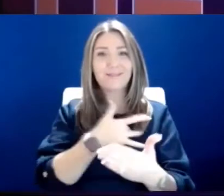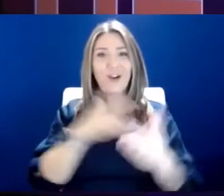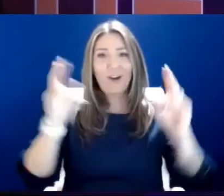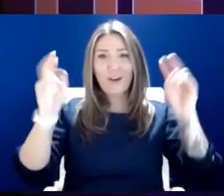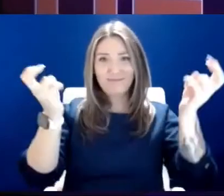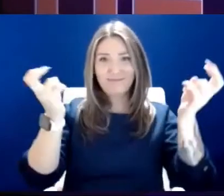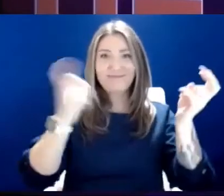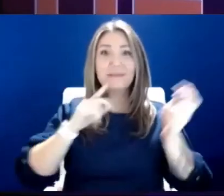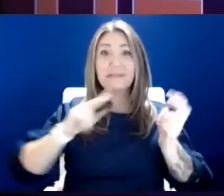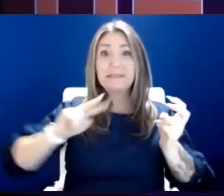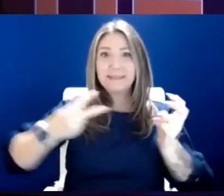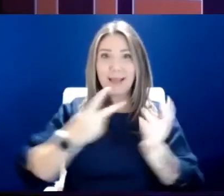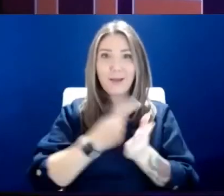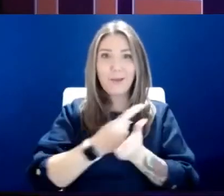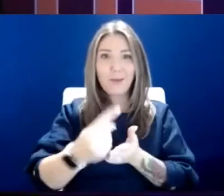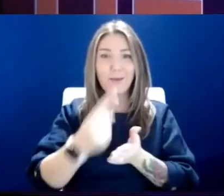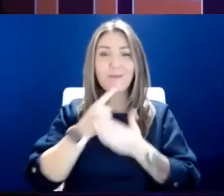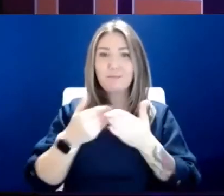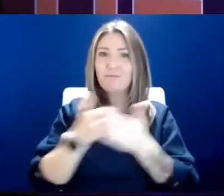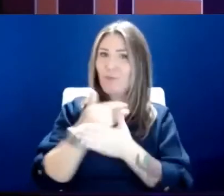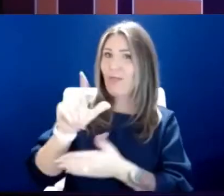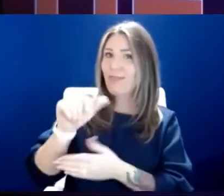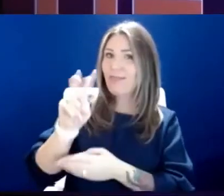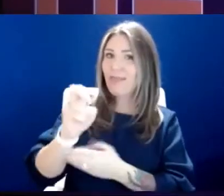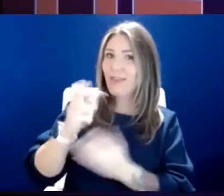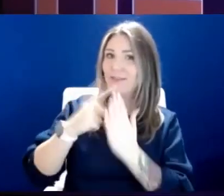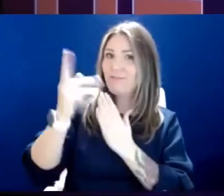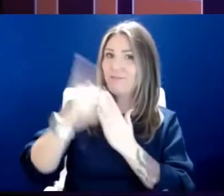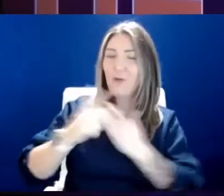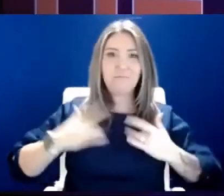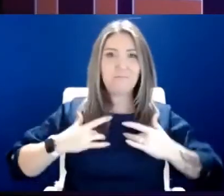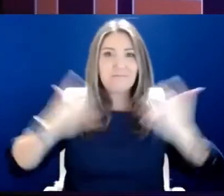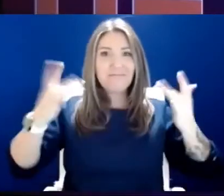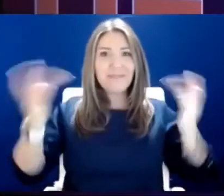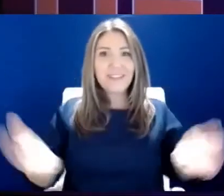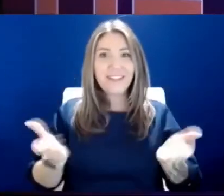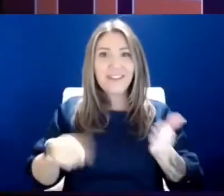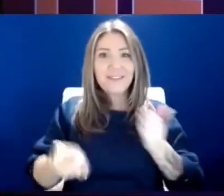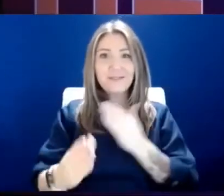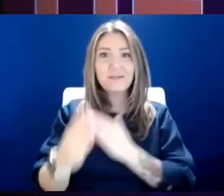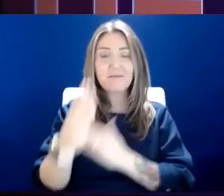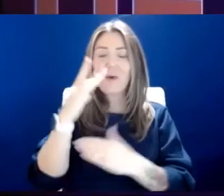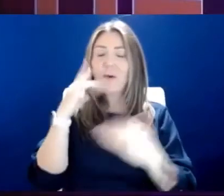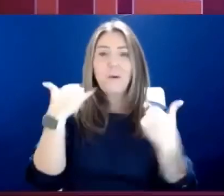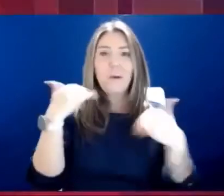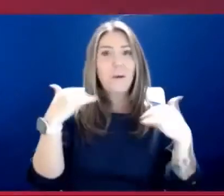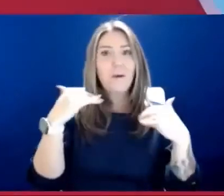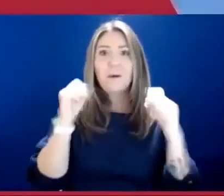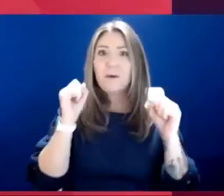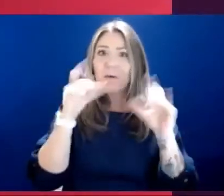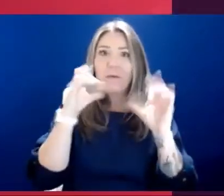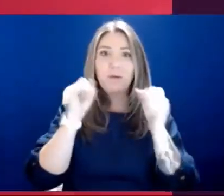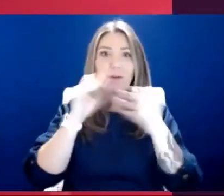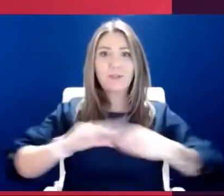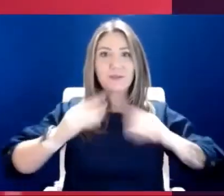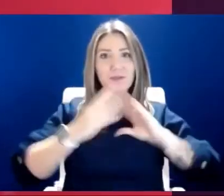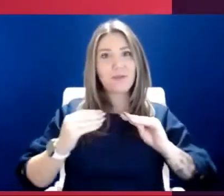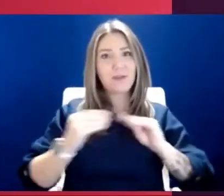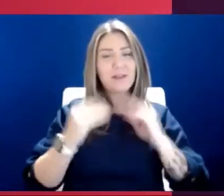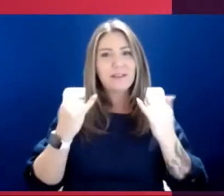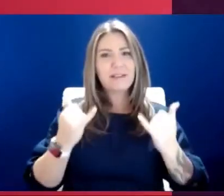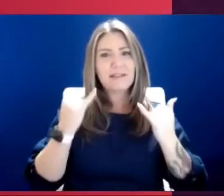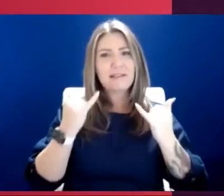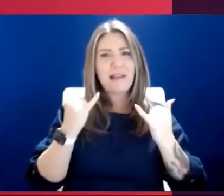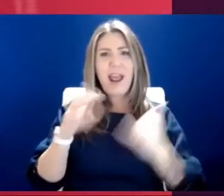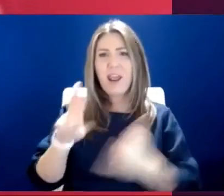of our new live program. We are thrilled to be here. And this morning, we have a remarkable story for you. Today, you're going to learn about a rare heart